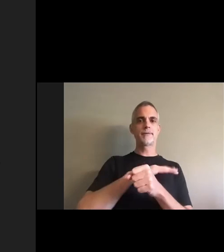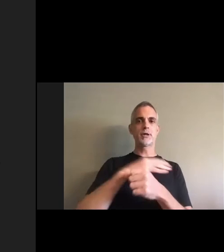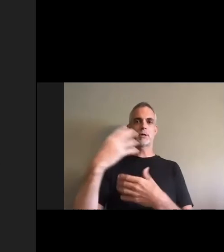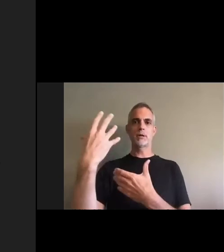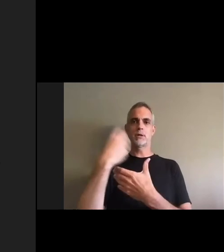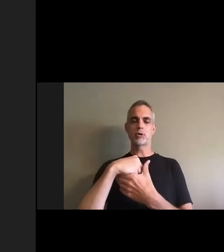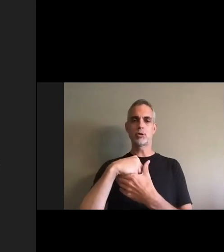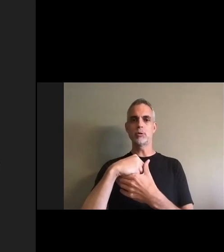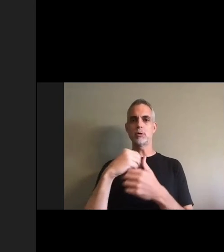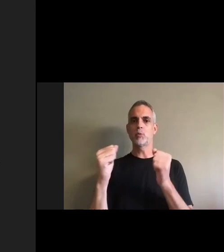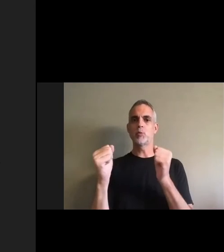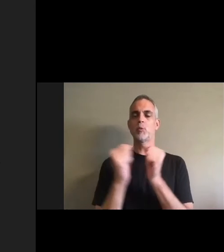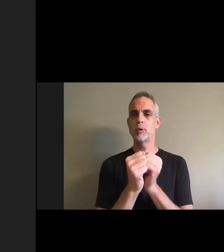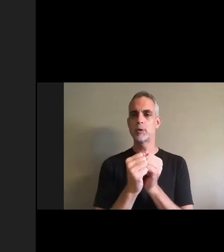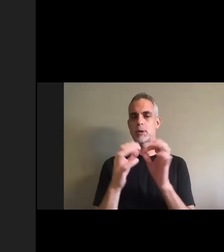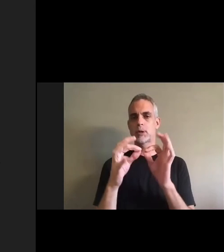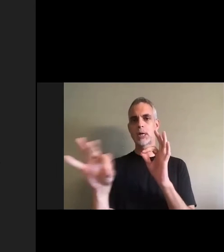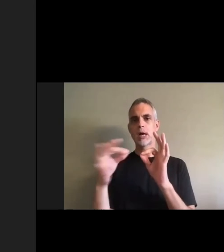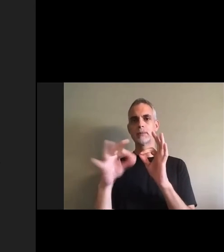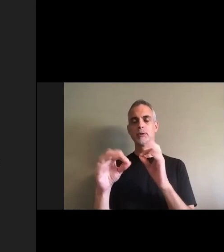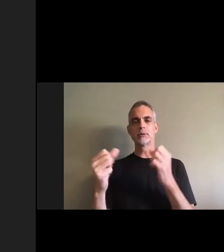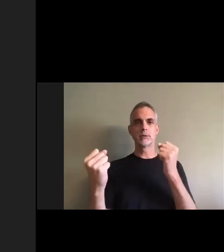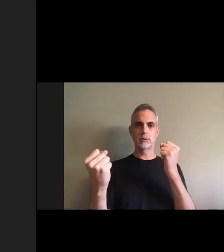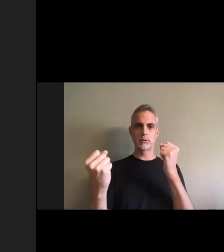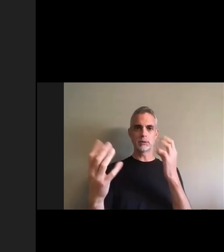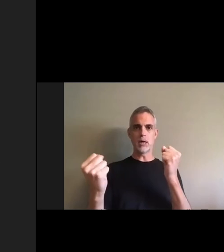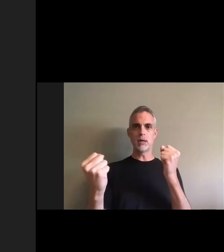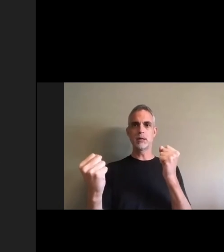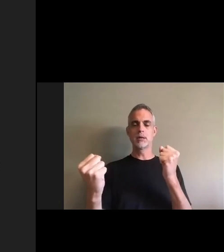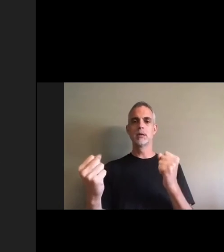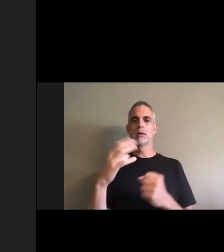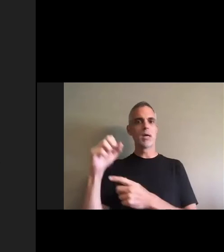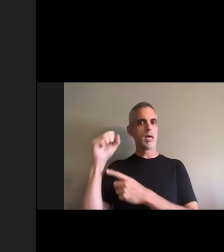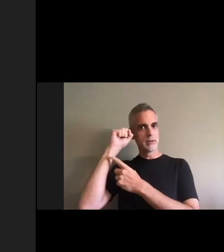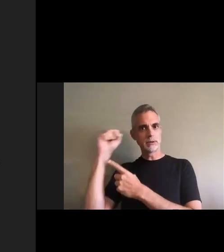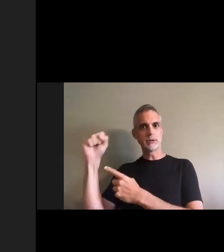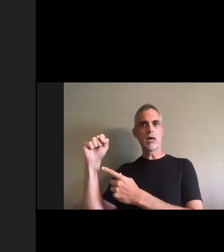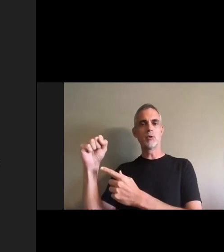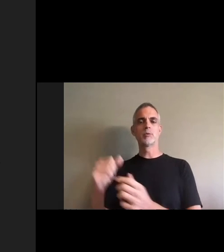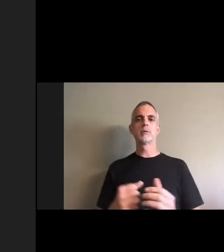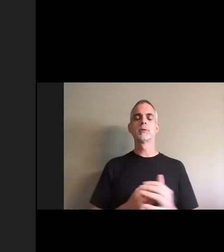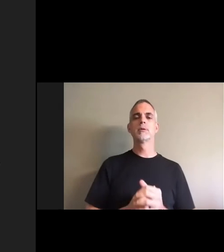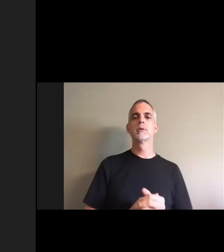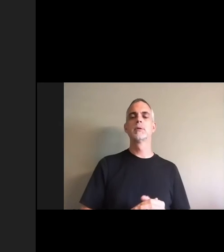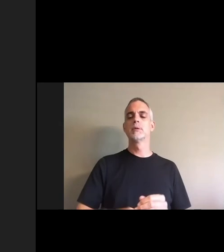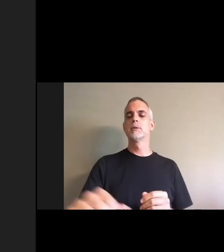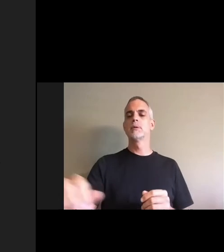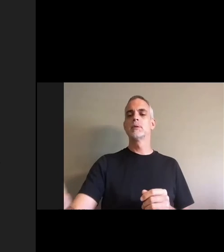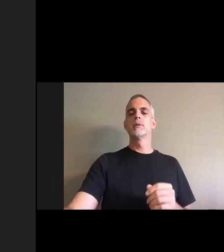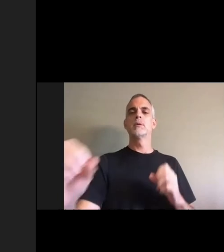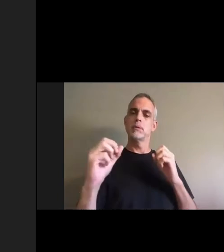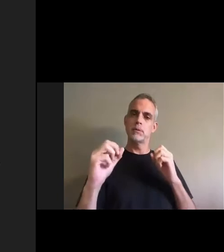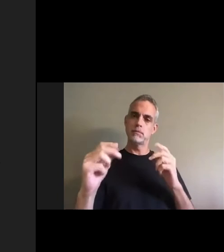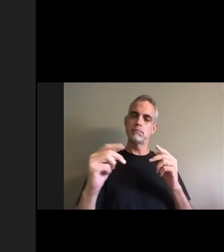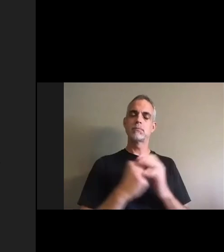enjoy and feel fully included with captions and with sign and having sound to our